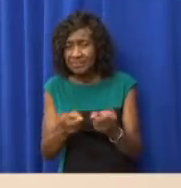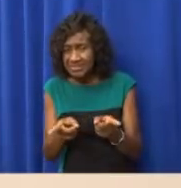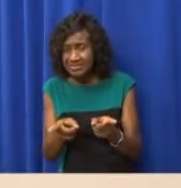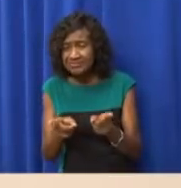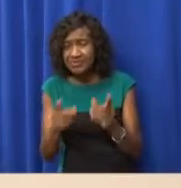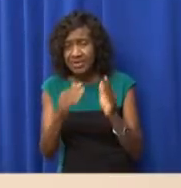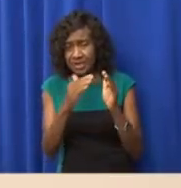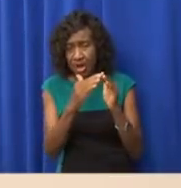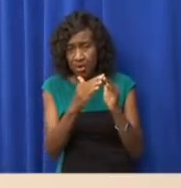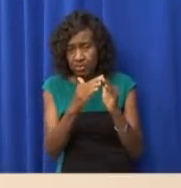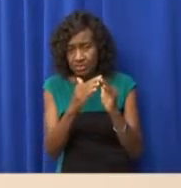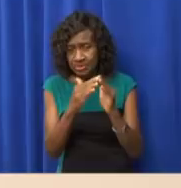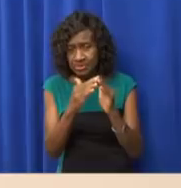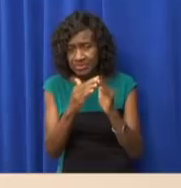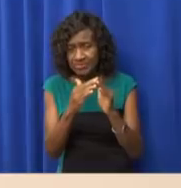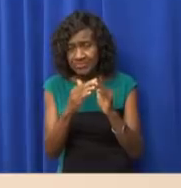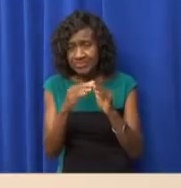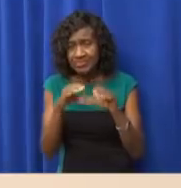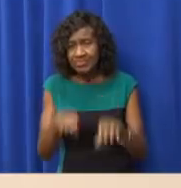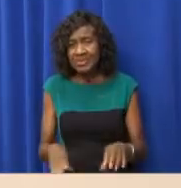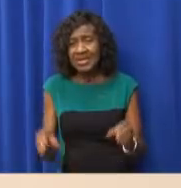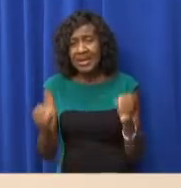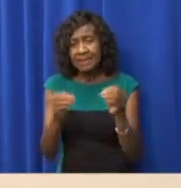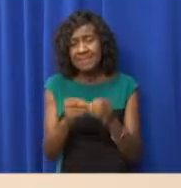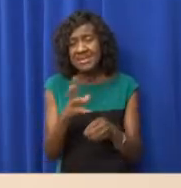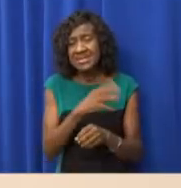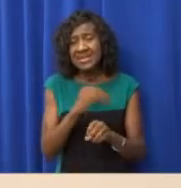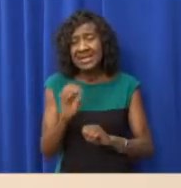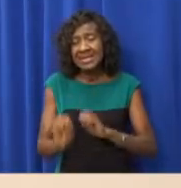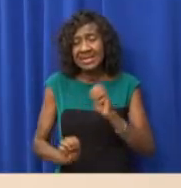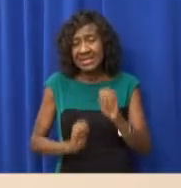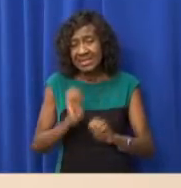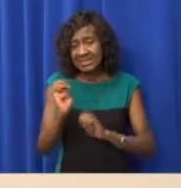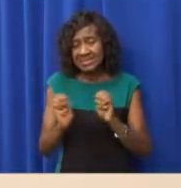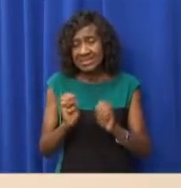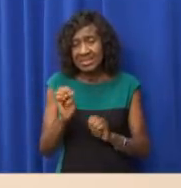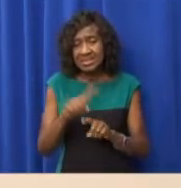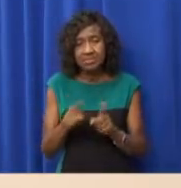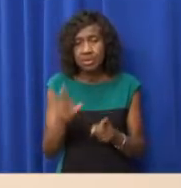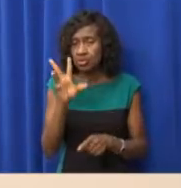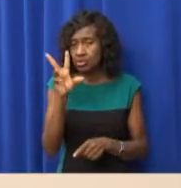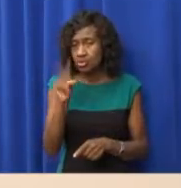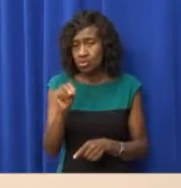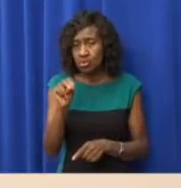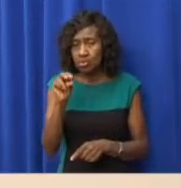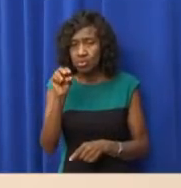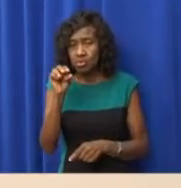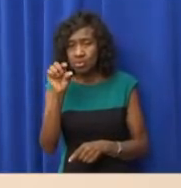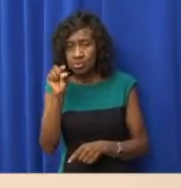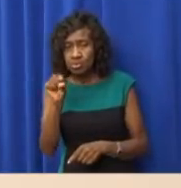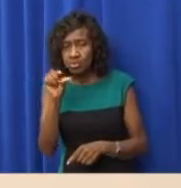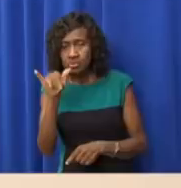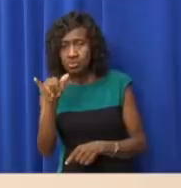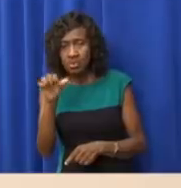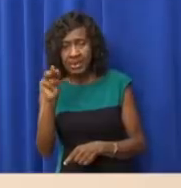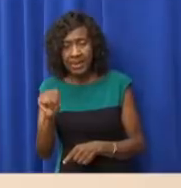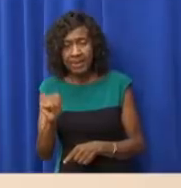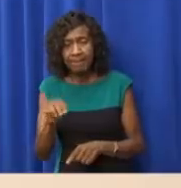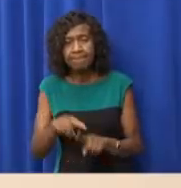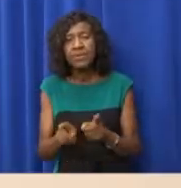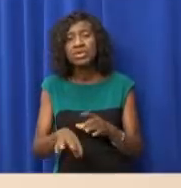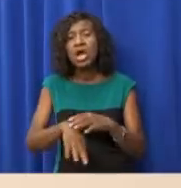meet and exercise, just no inside the gym sort of thing, so it's open air that is being